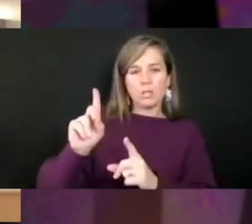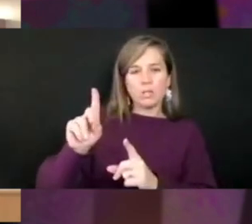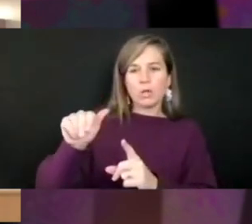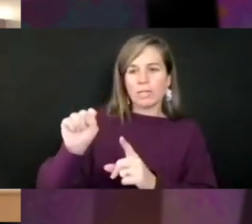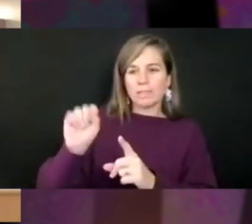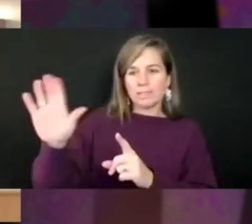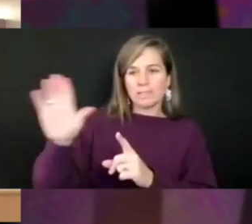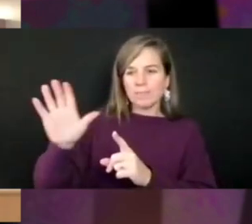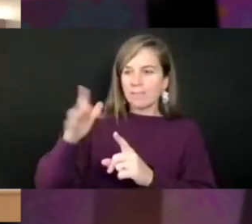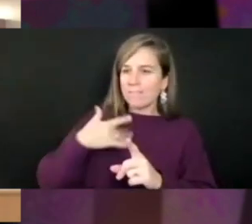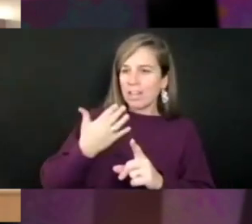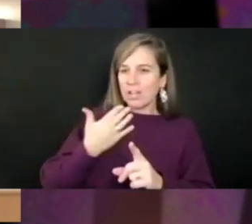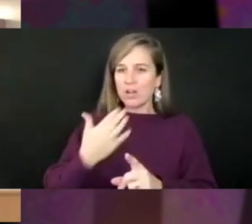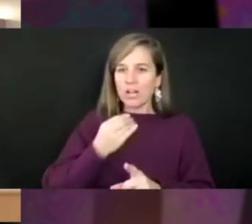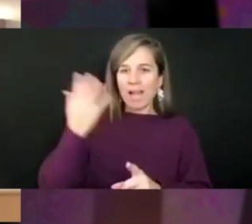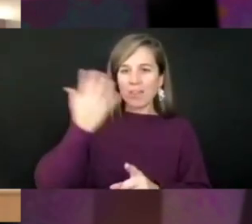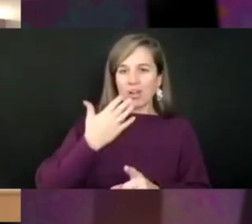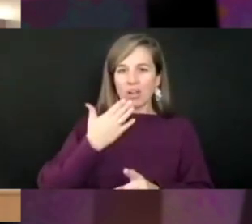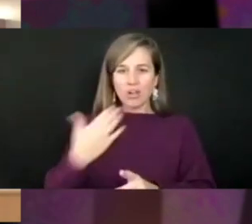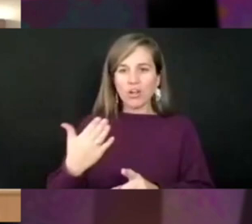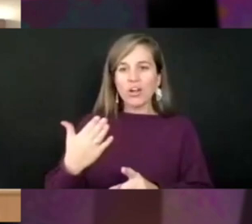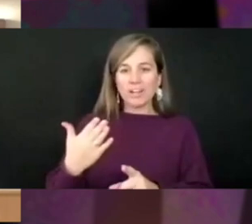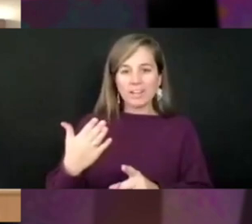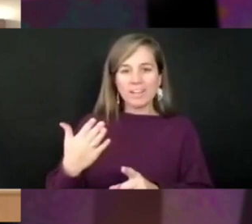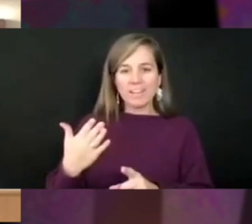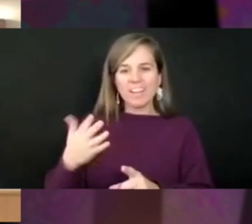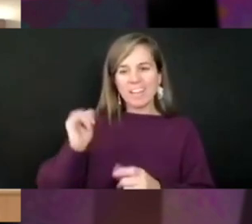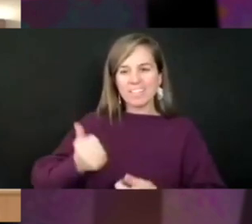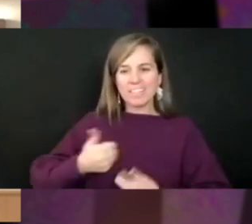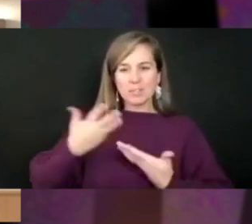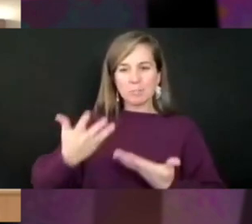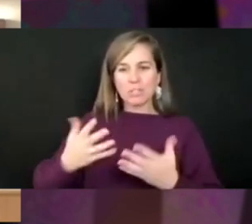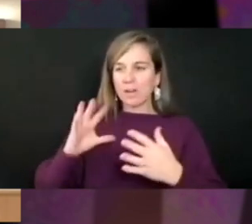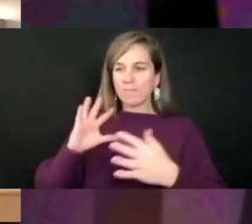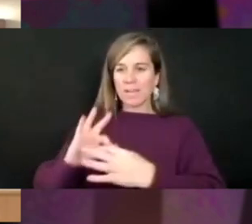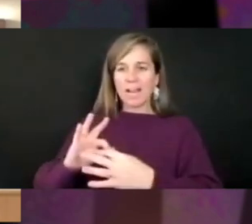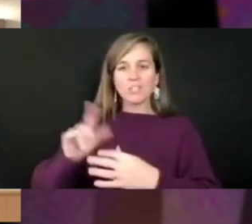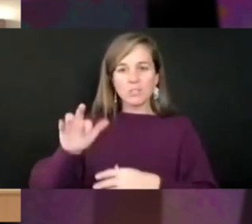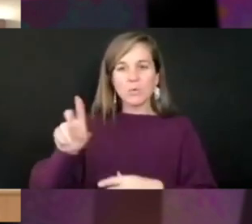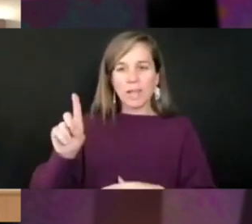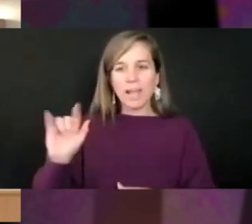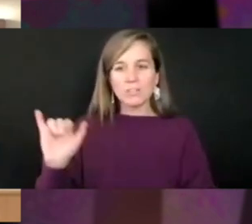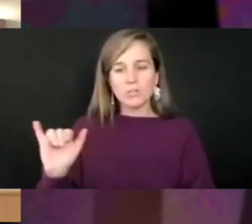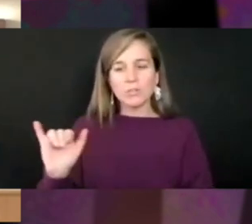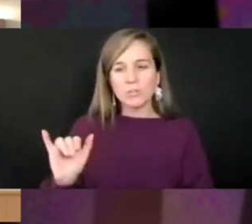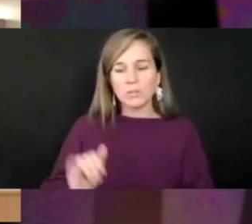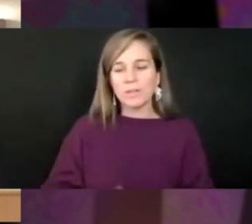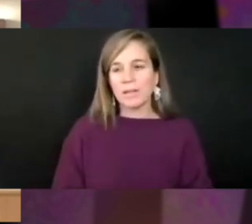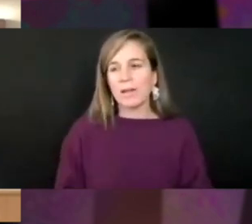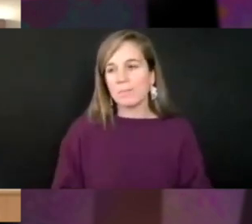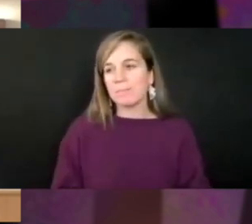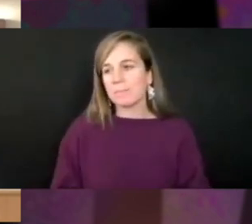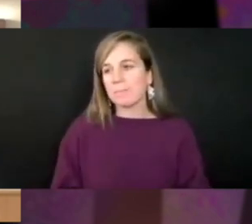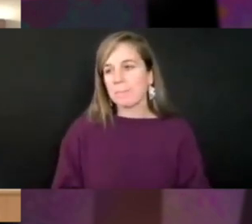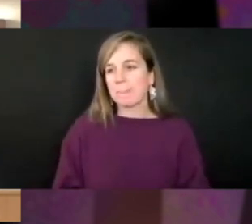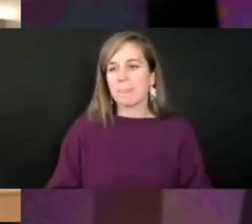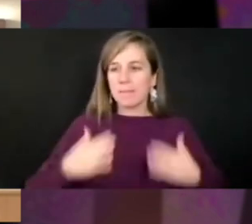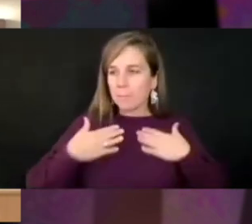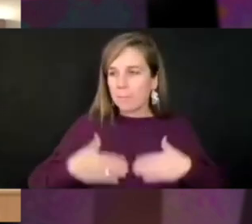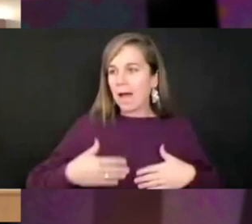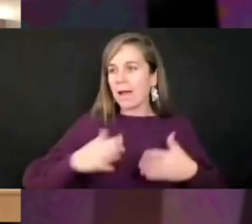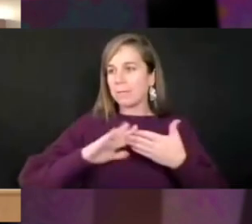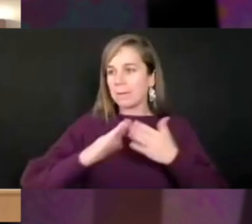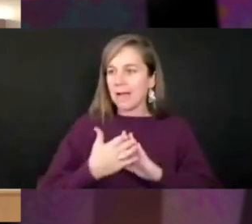good, right? And how that is also an expression of connection to land, right? That the body becomes